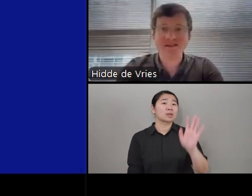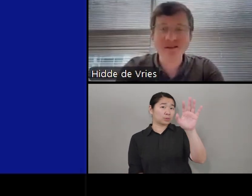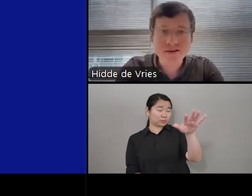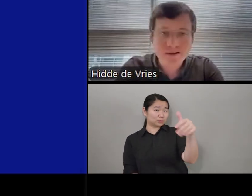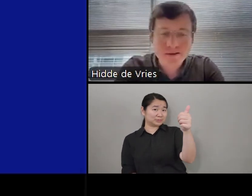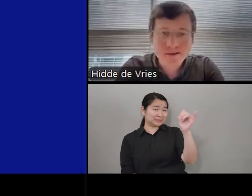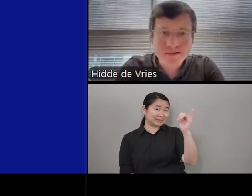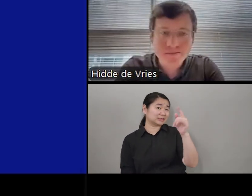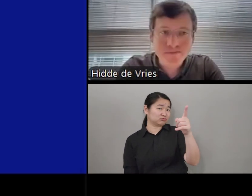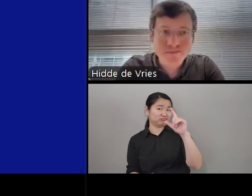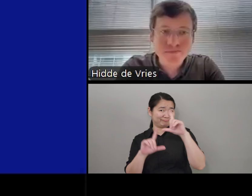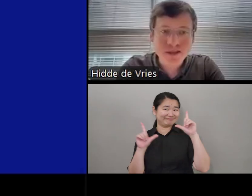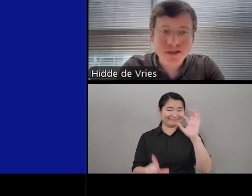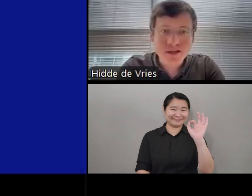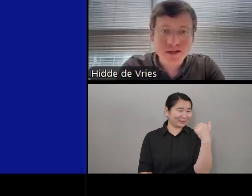Excellent.